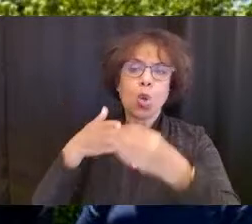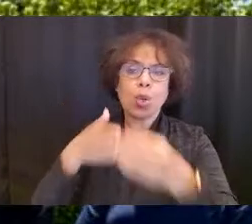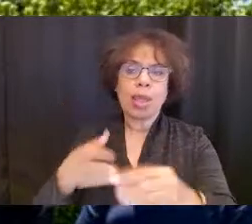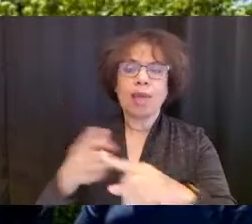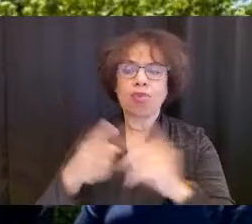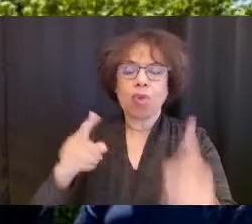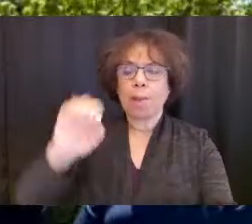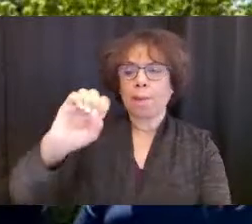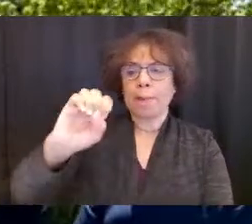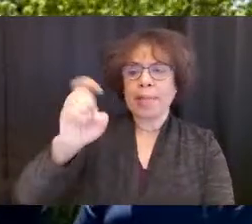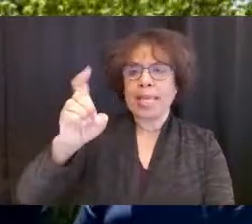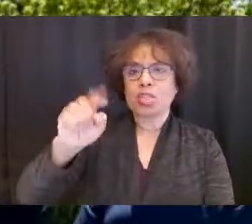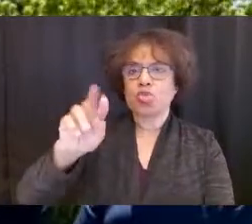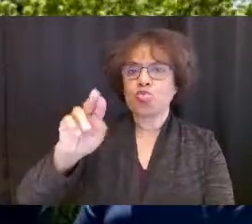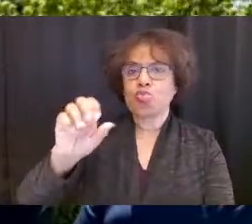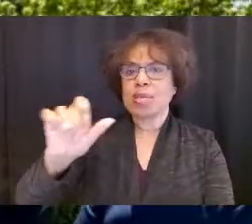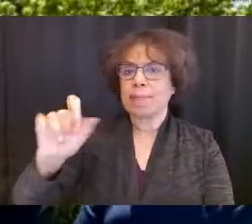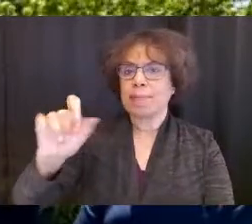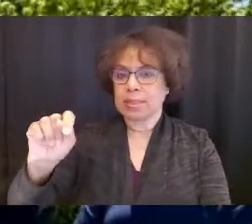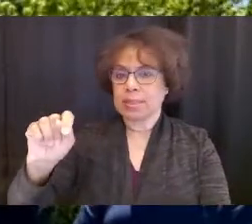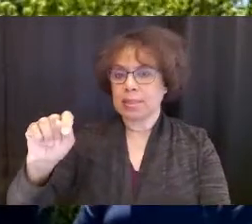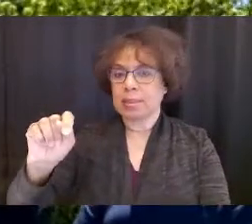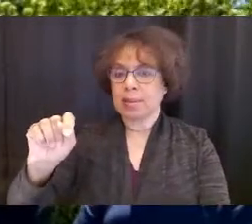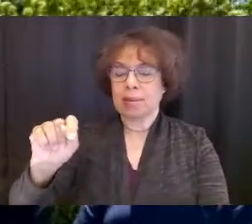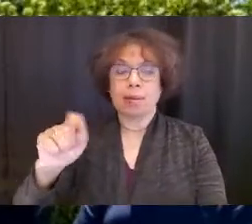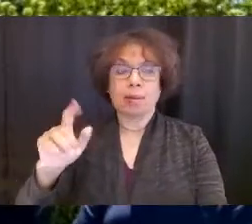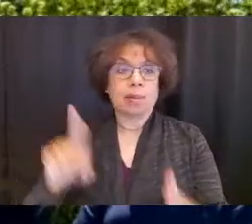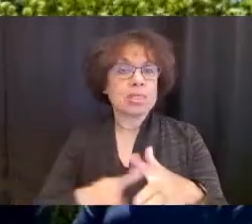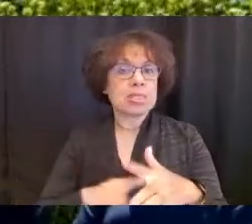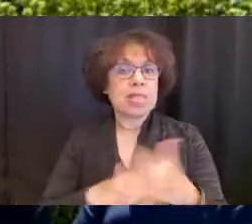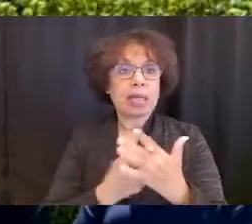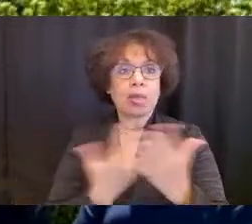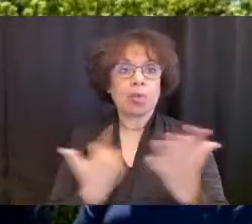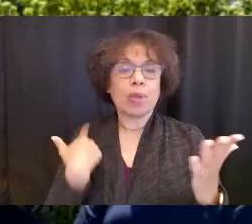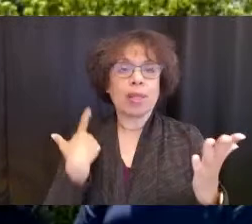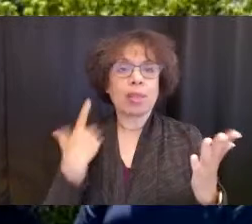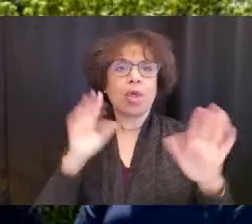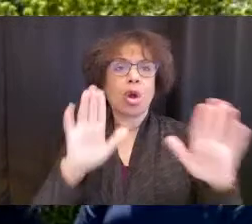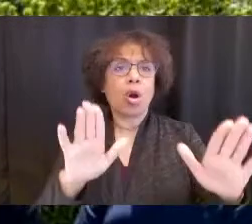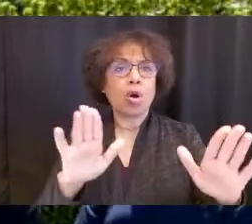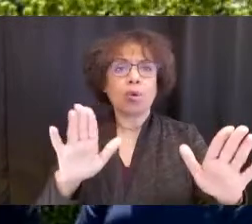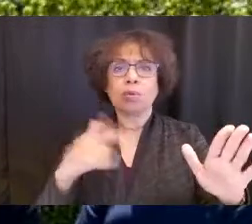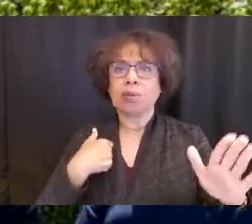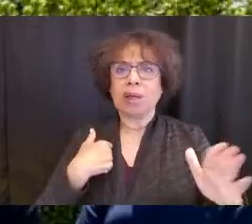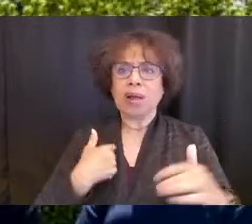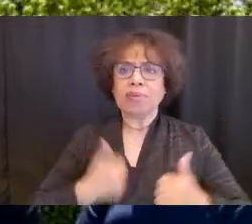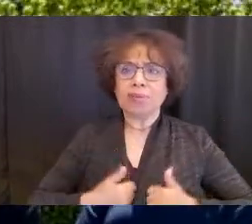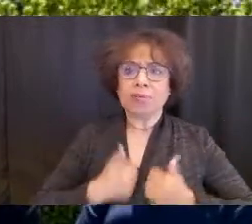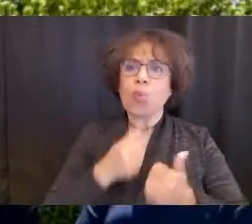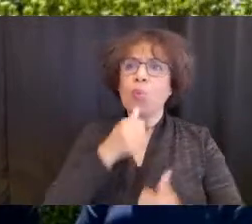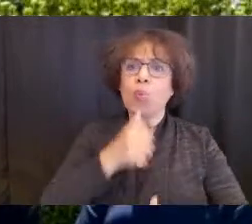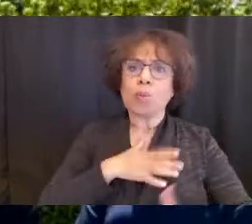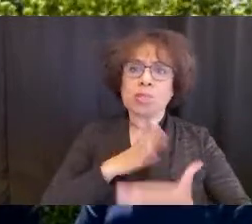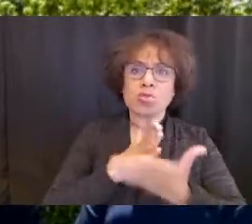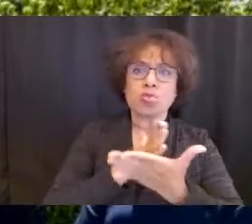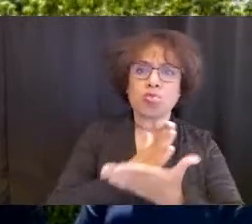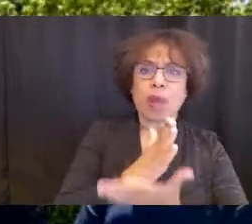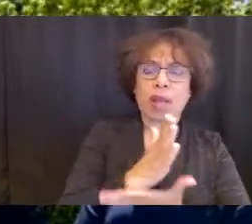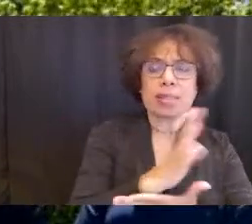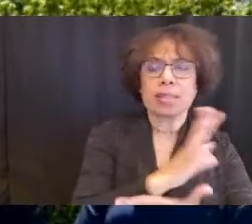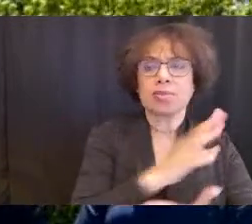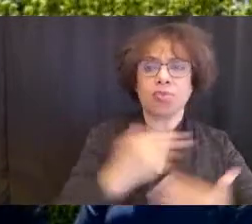extremists, whether that is starting with reproductive justice for women to attacking